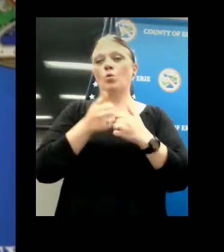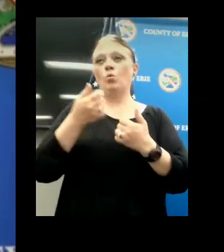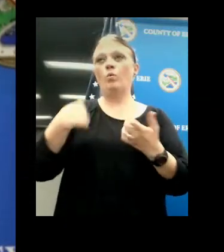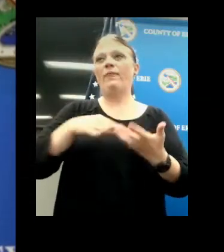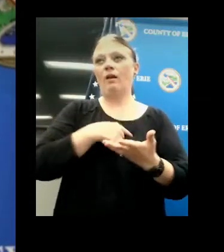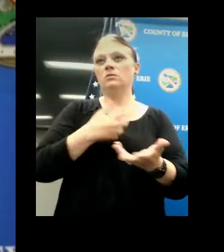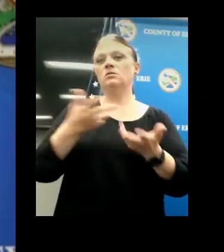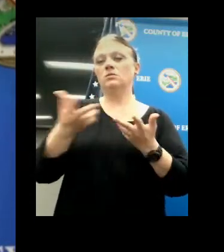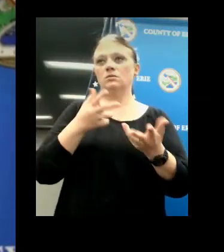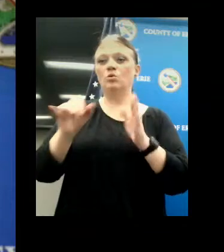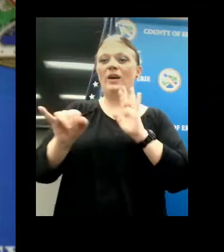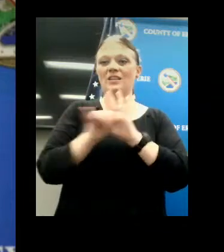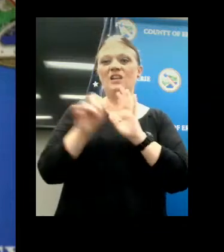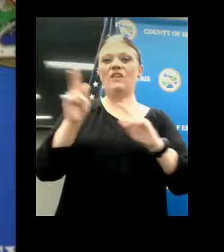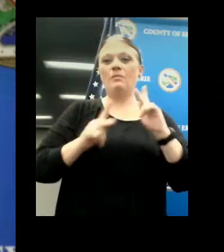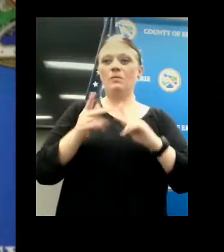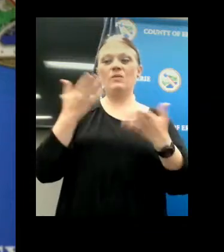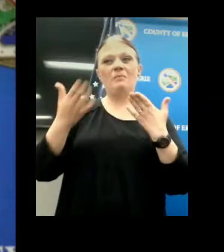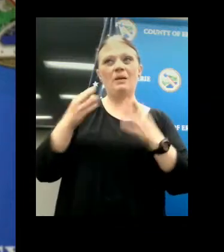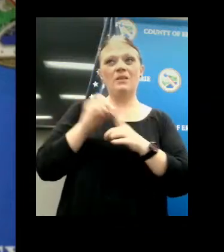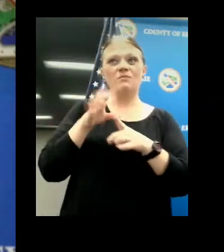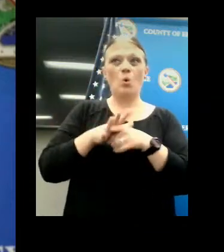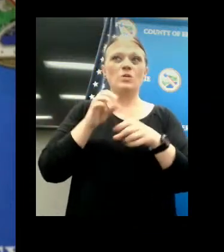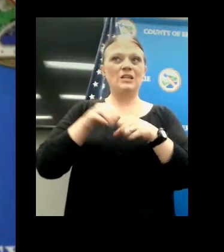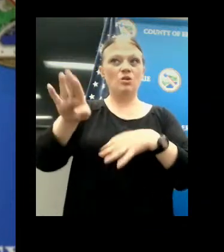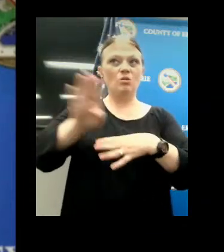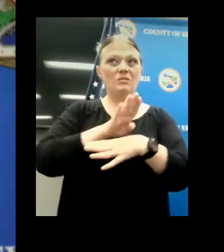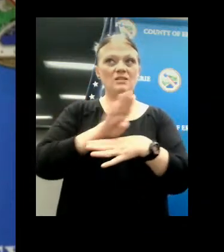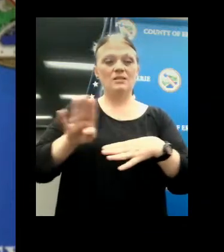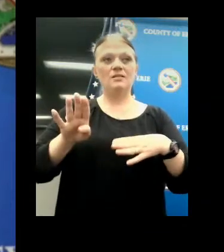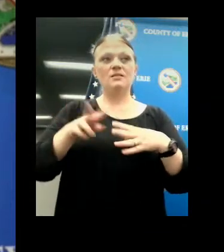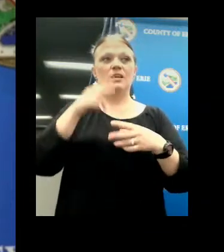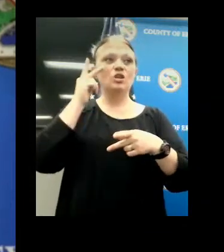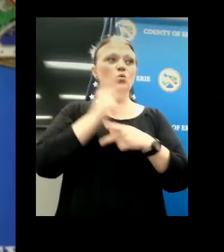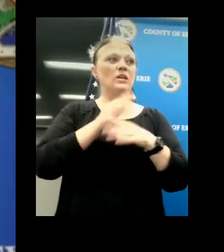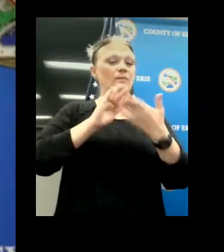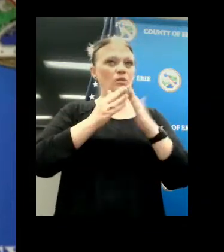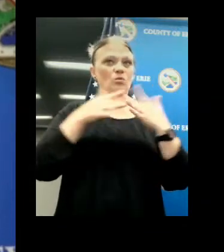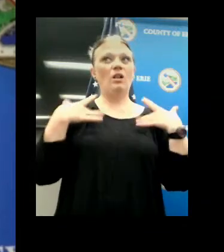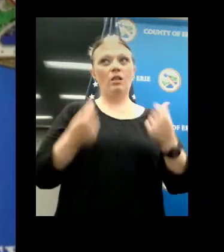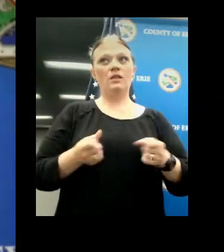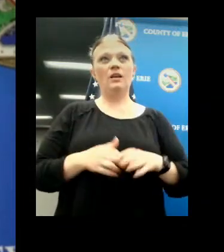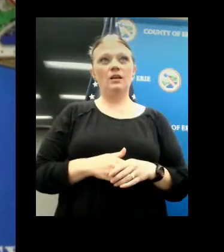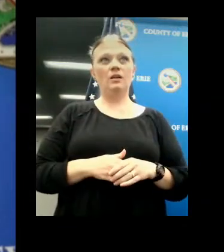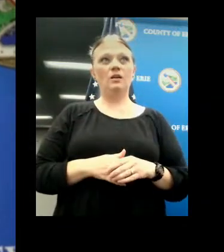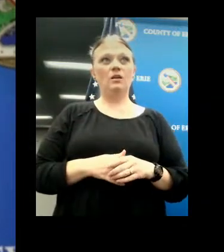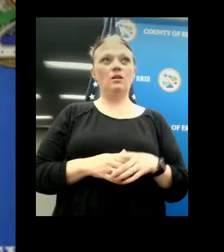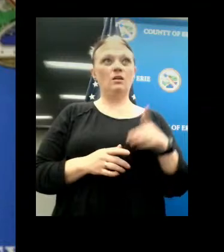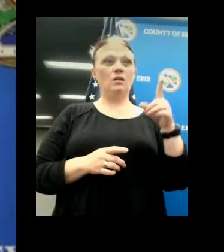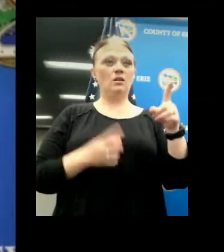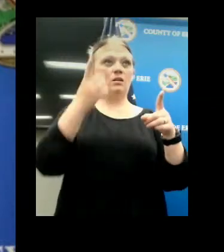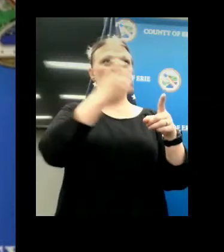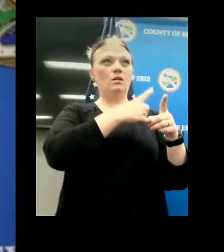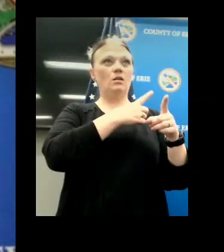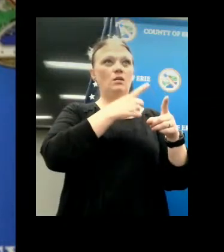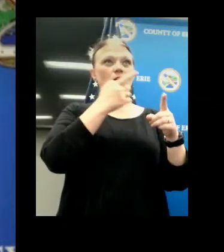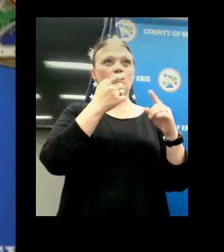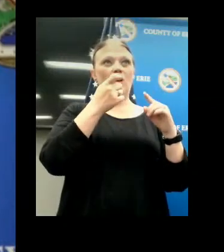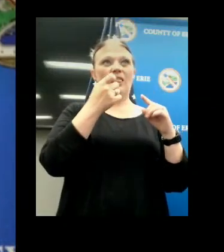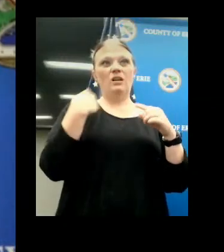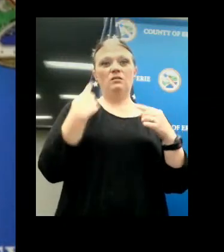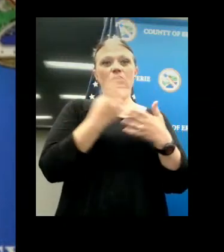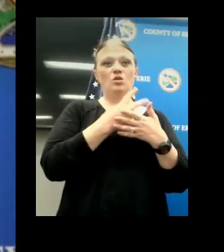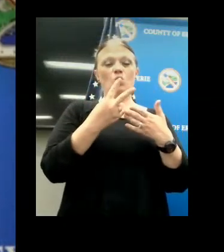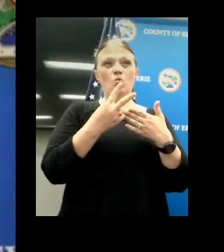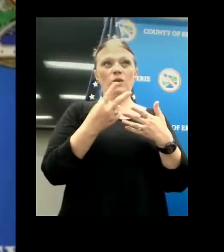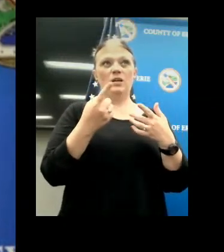us and identify people that could have been exposed in your business, and to keep our community healthy. Commissioner, we are a little over 2 weeks